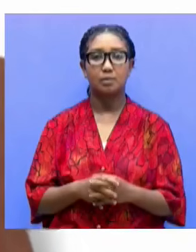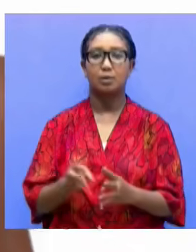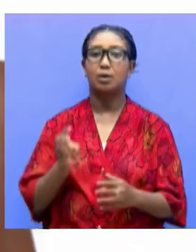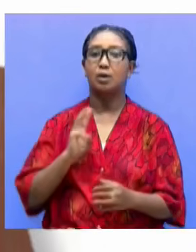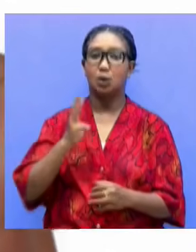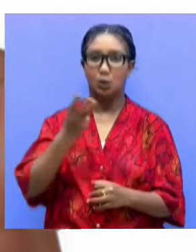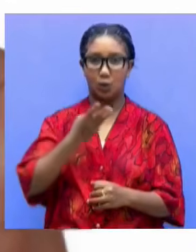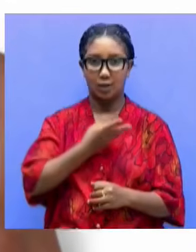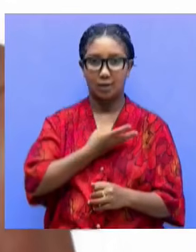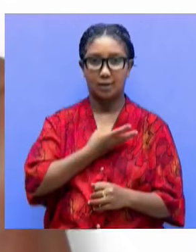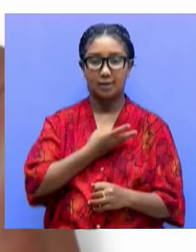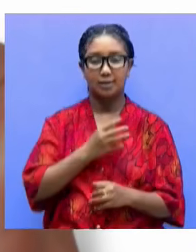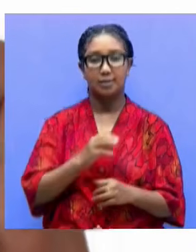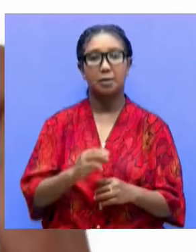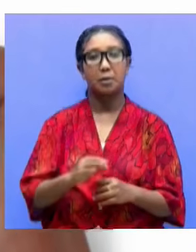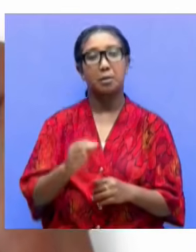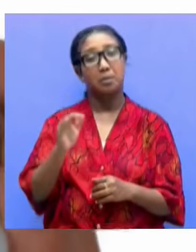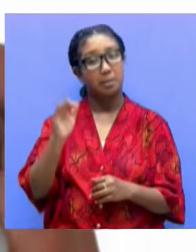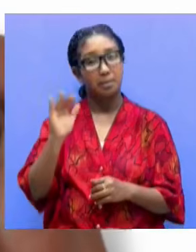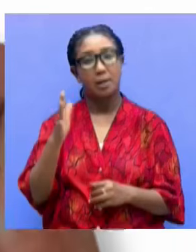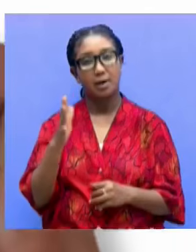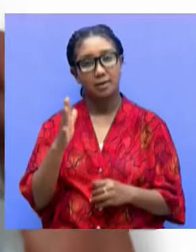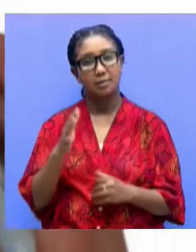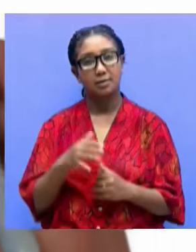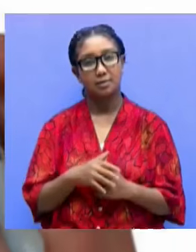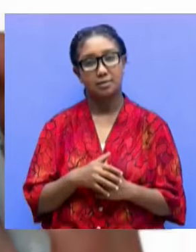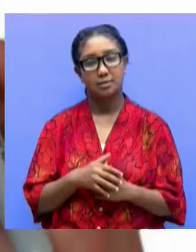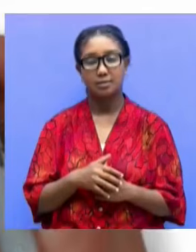we might